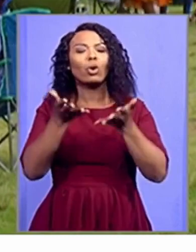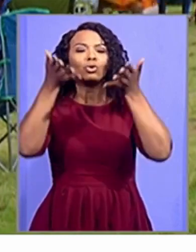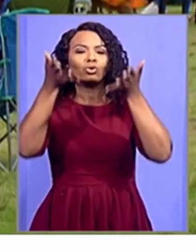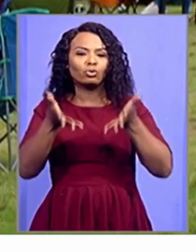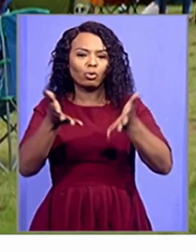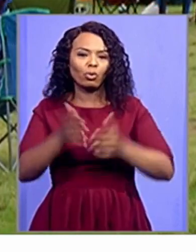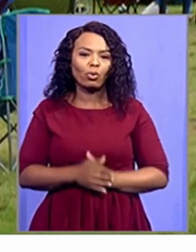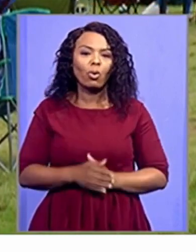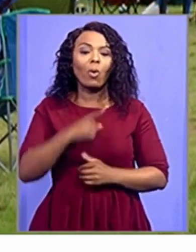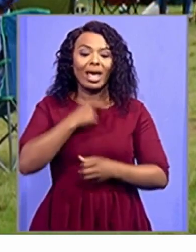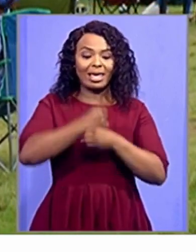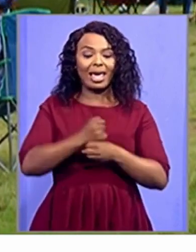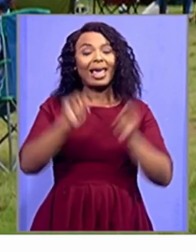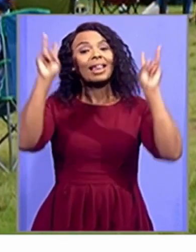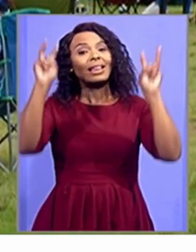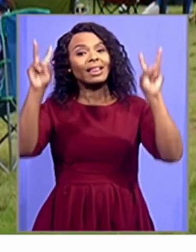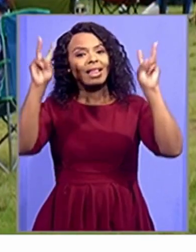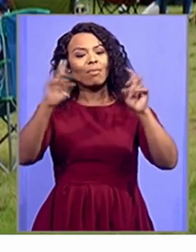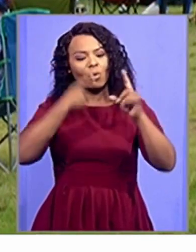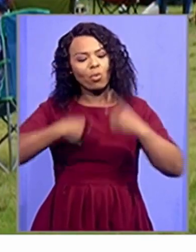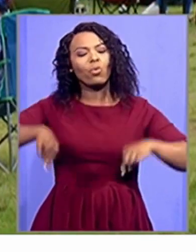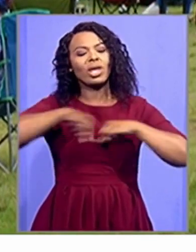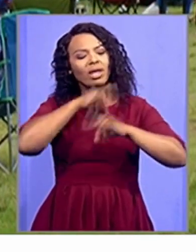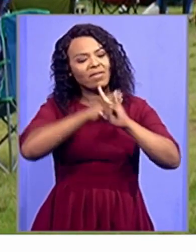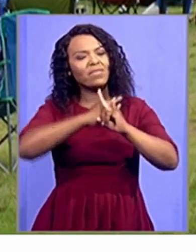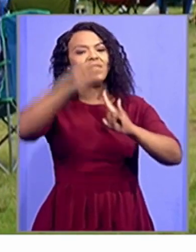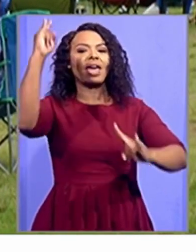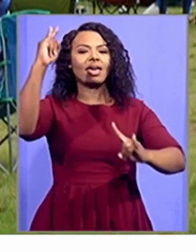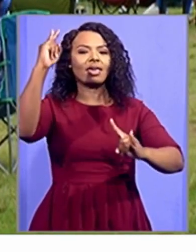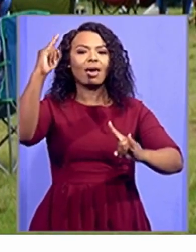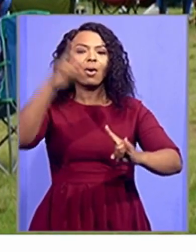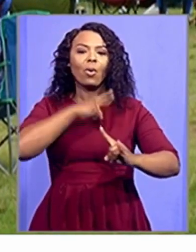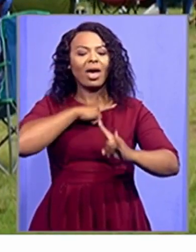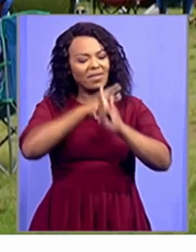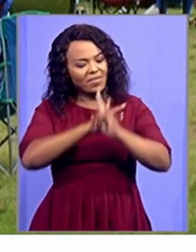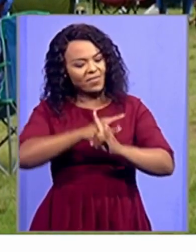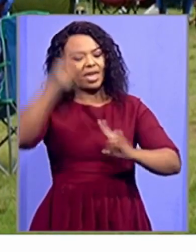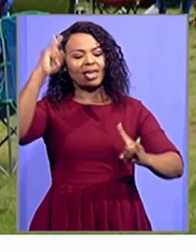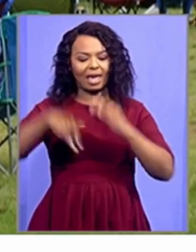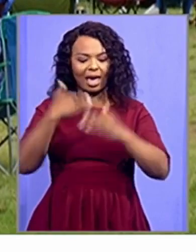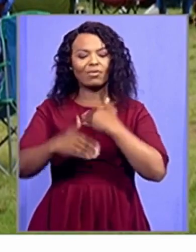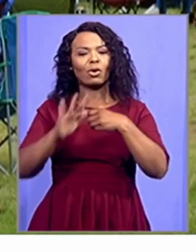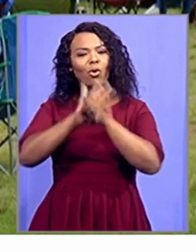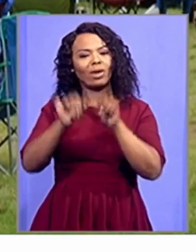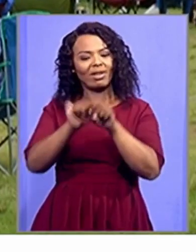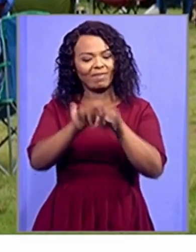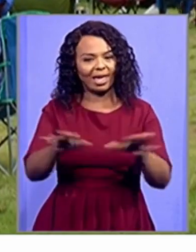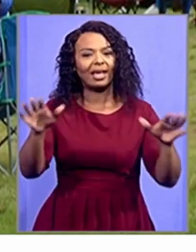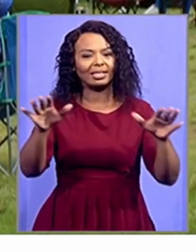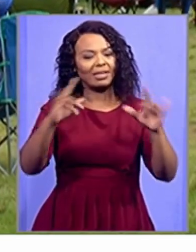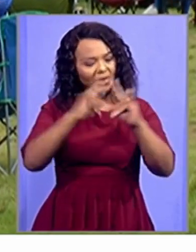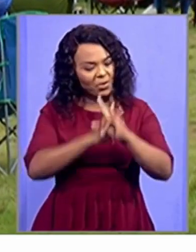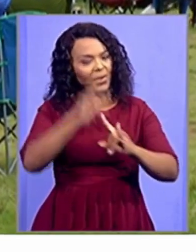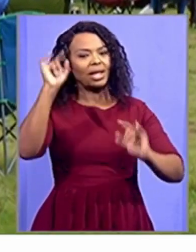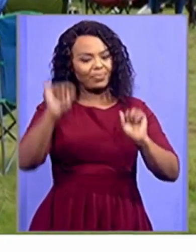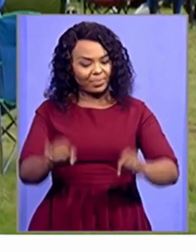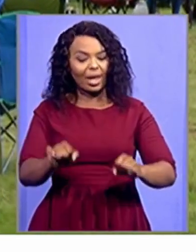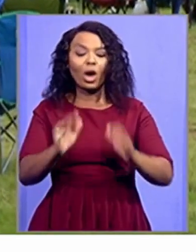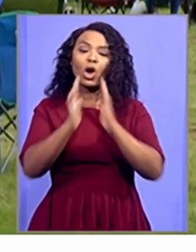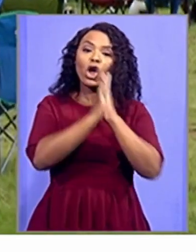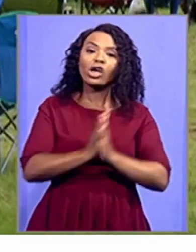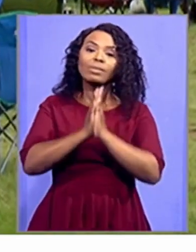wa rena go ba theme ya rena ke re ba fenye re fentse morago re be le ka gare ga COVID-19 ene gape se nka se bolela gore Gospel Festival ya